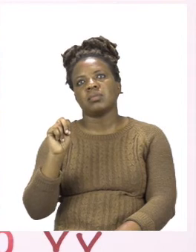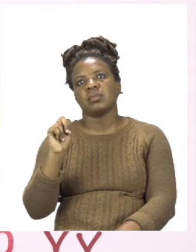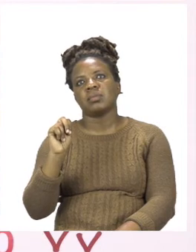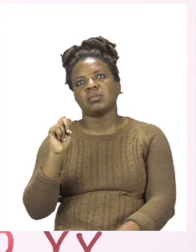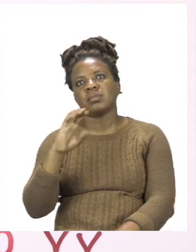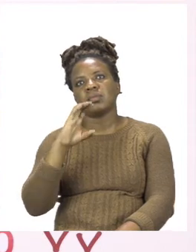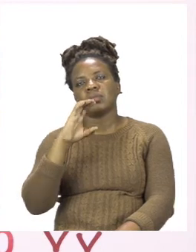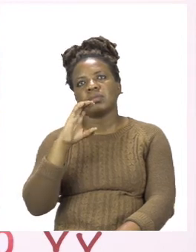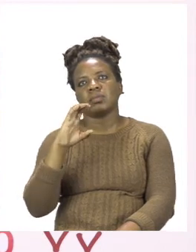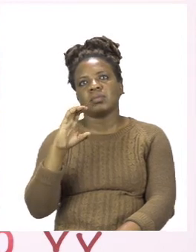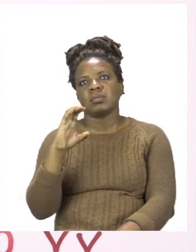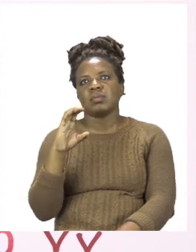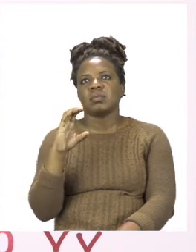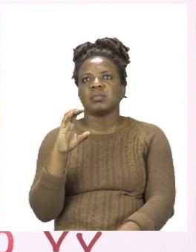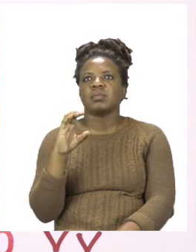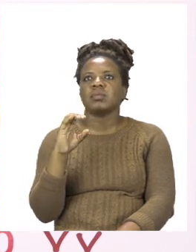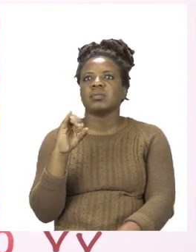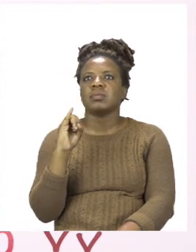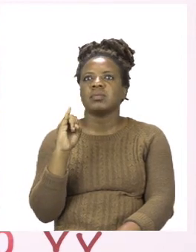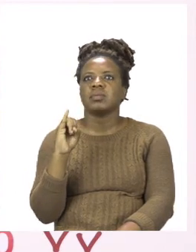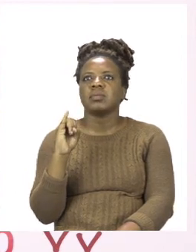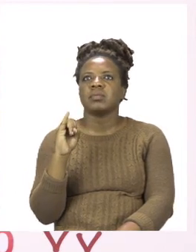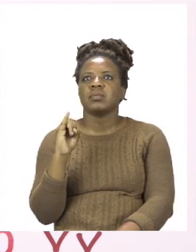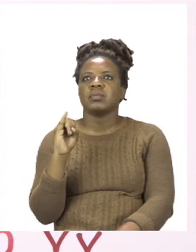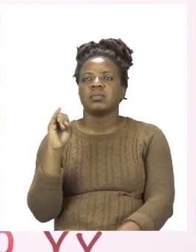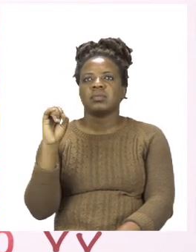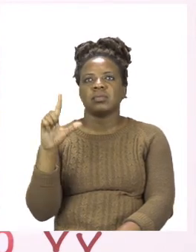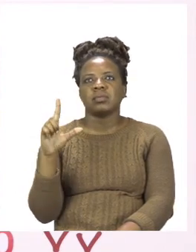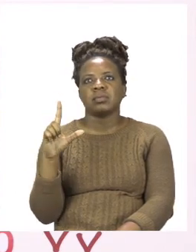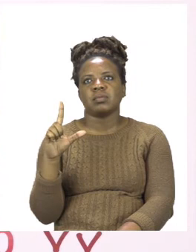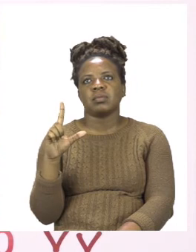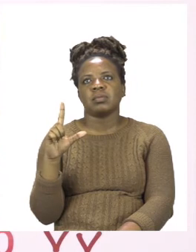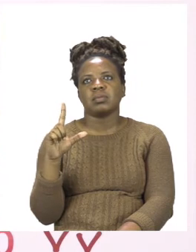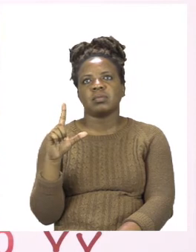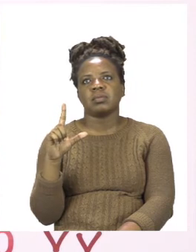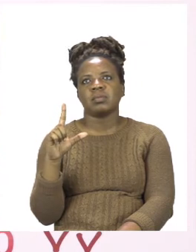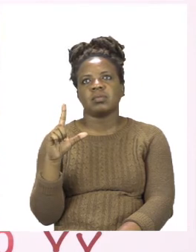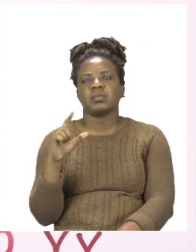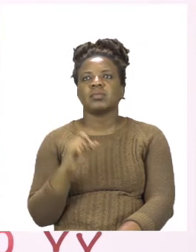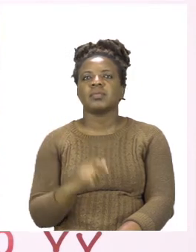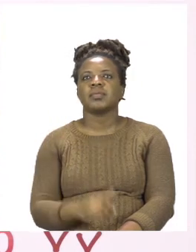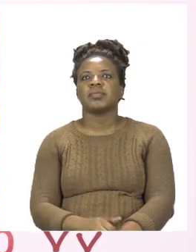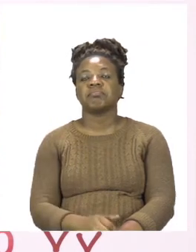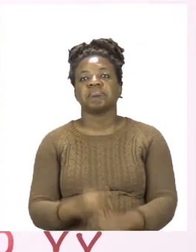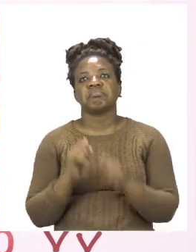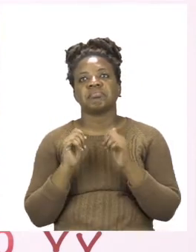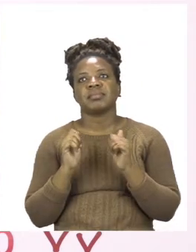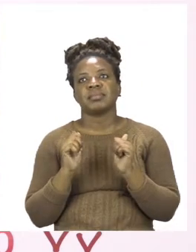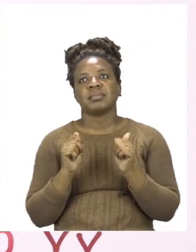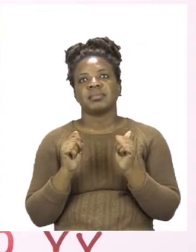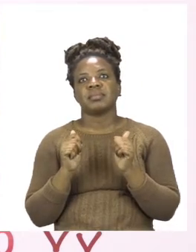with a C, with an I, and with an L. Good job, grade